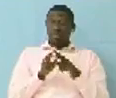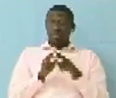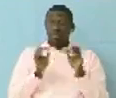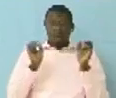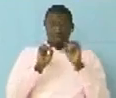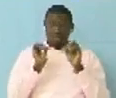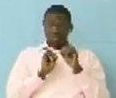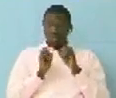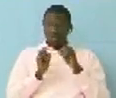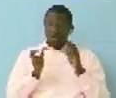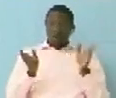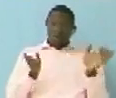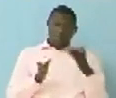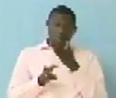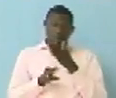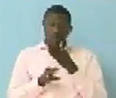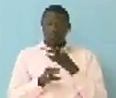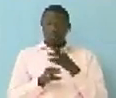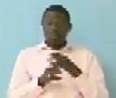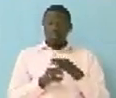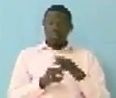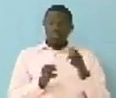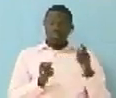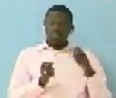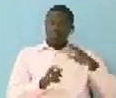to Bunja and gave him a slap.